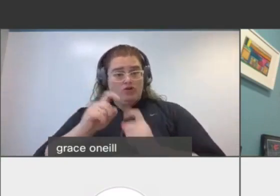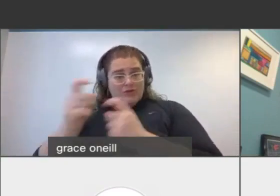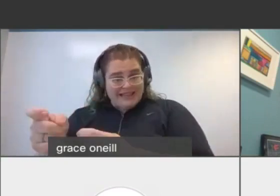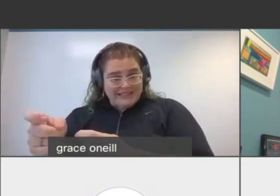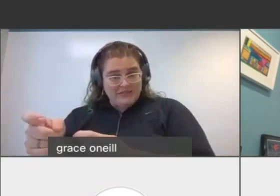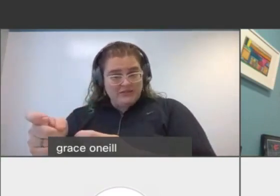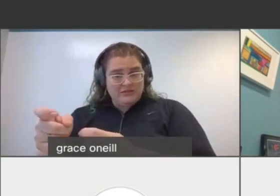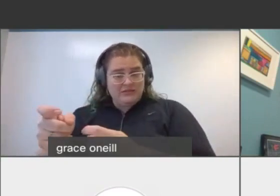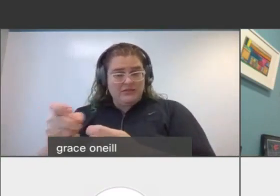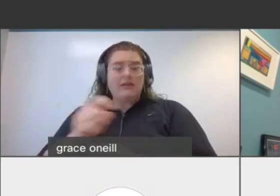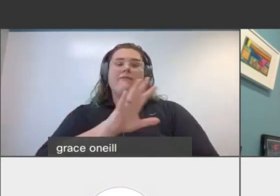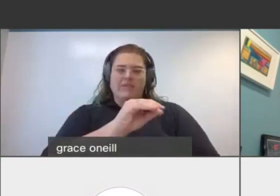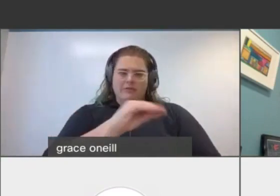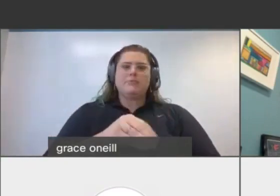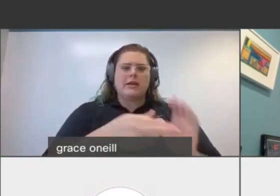not.